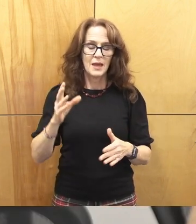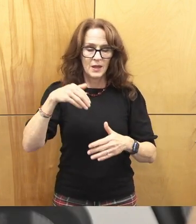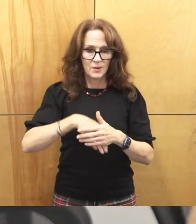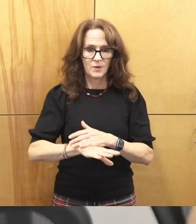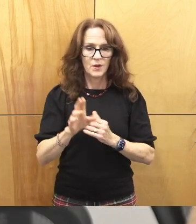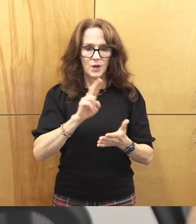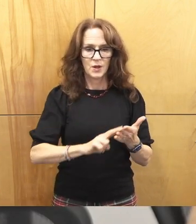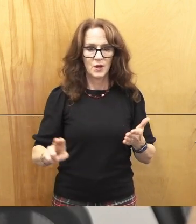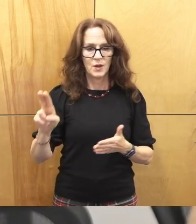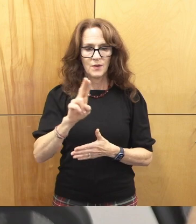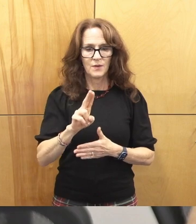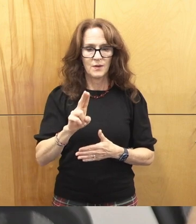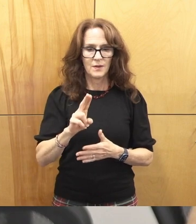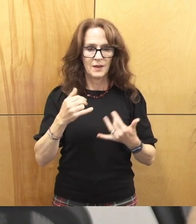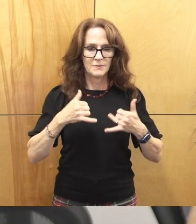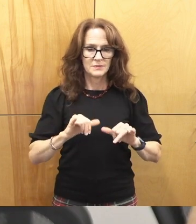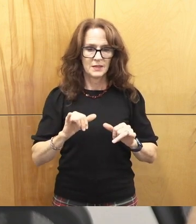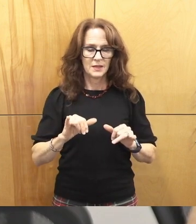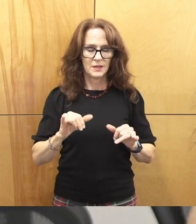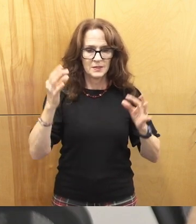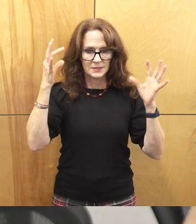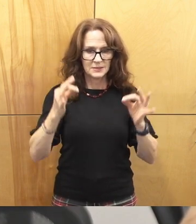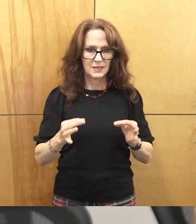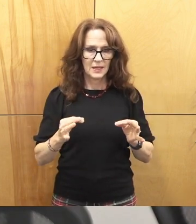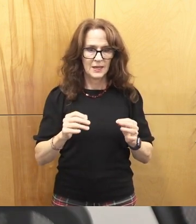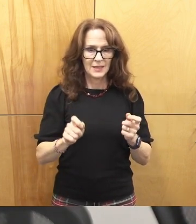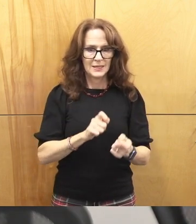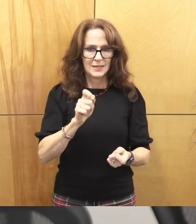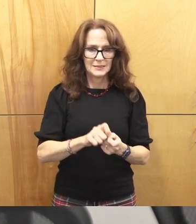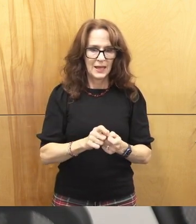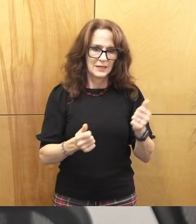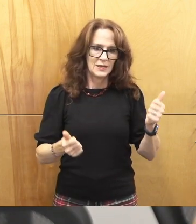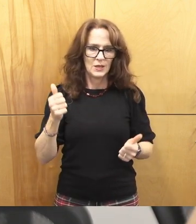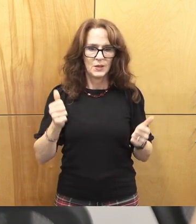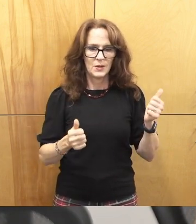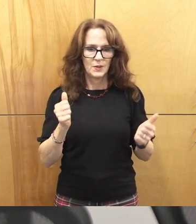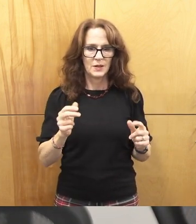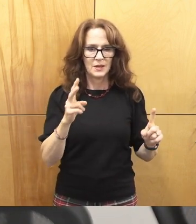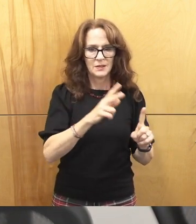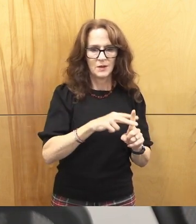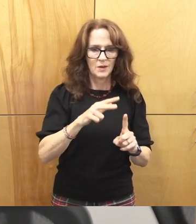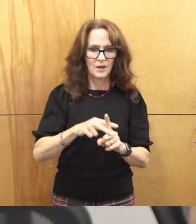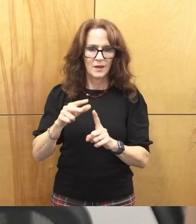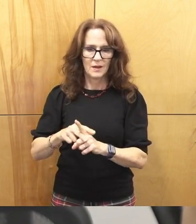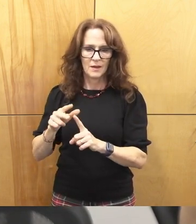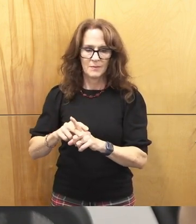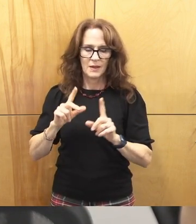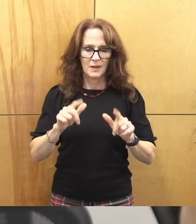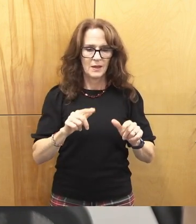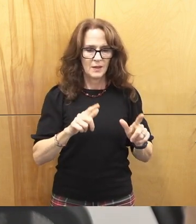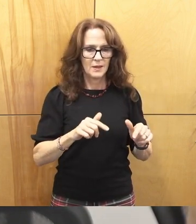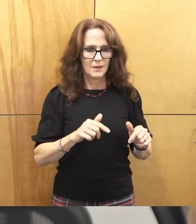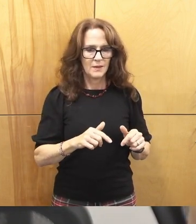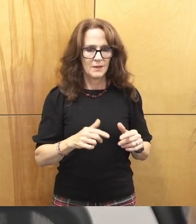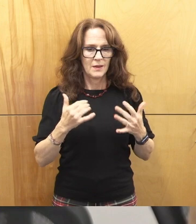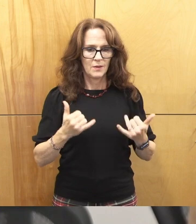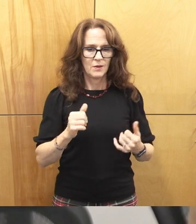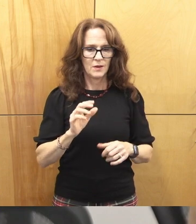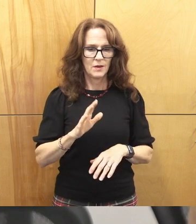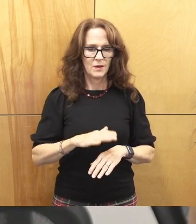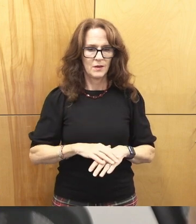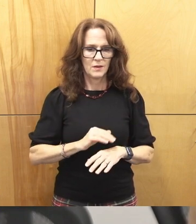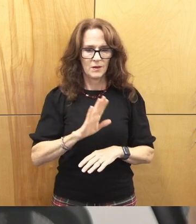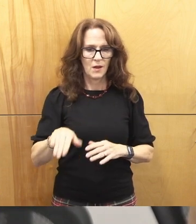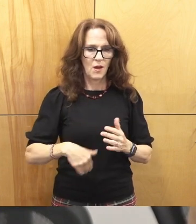in a university. I'm still looking to decide where exactly I want to apply to and where I want to attend, but I'm currently working on all